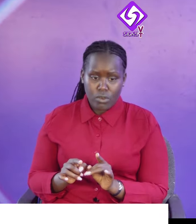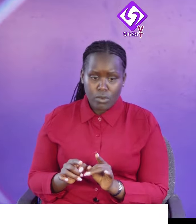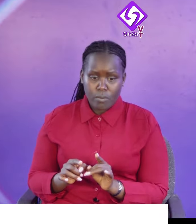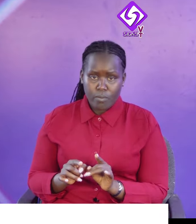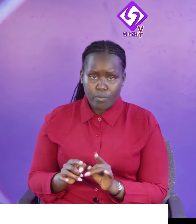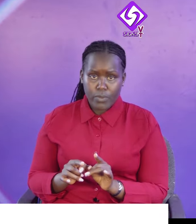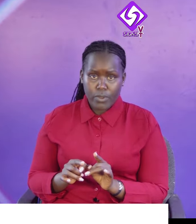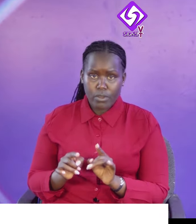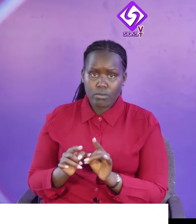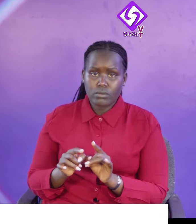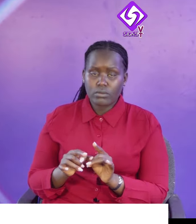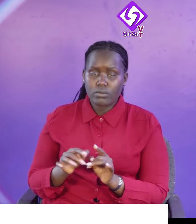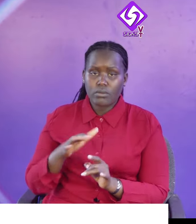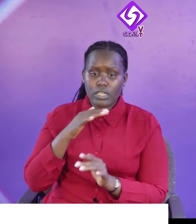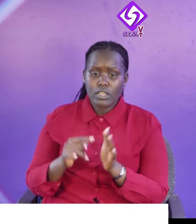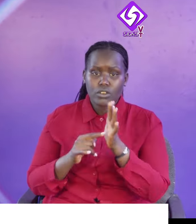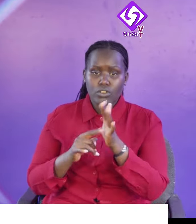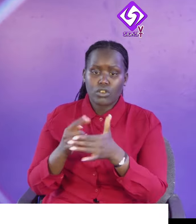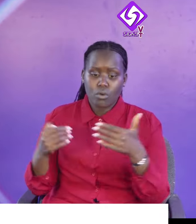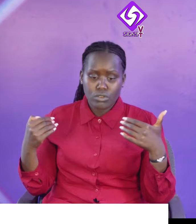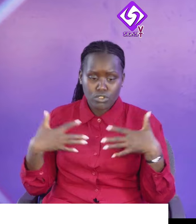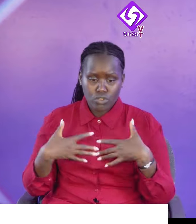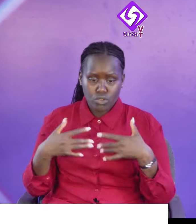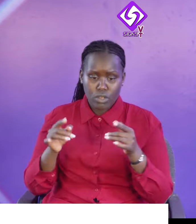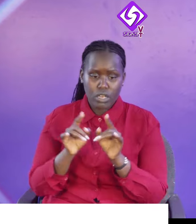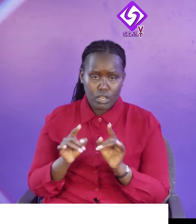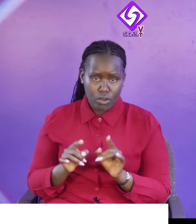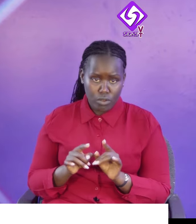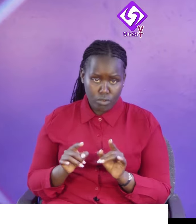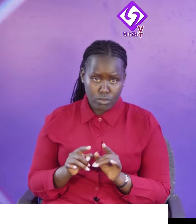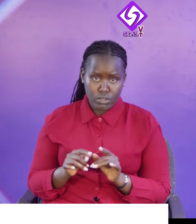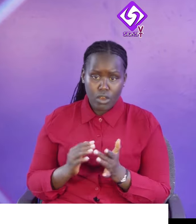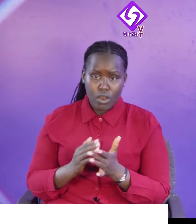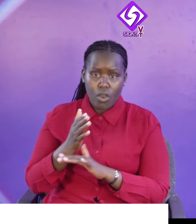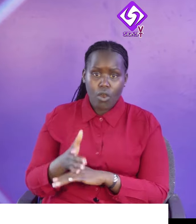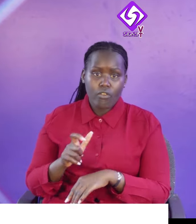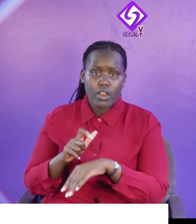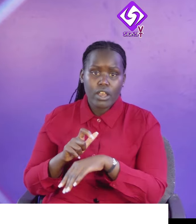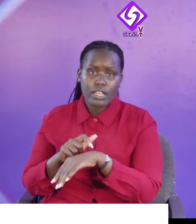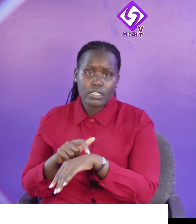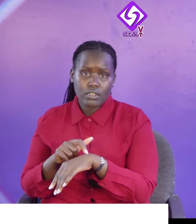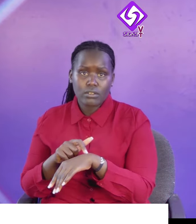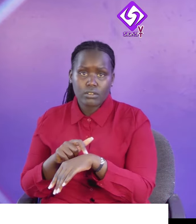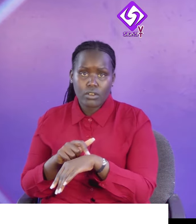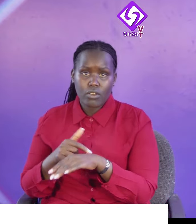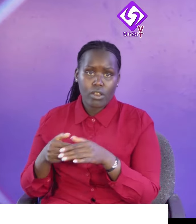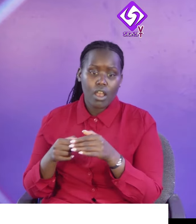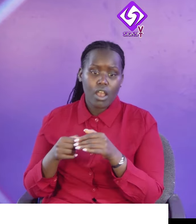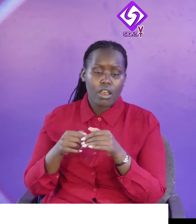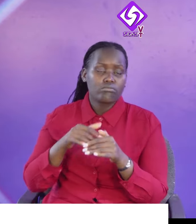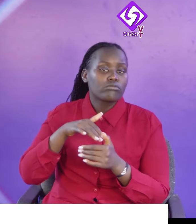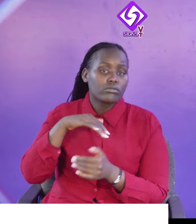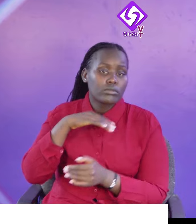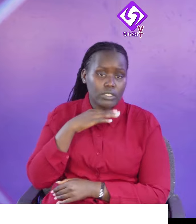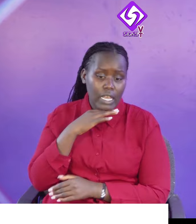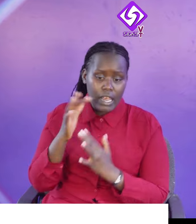sudden death, expressing shock and despair over the timing of the colossal loss.